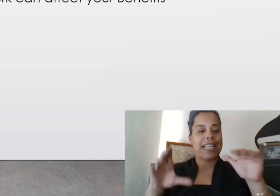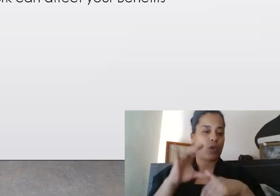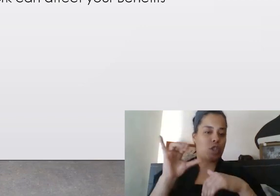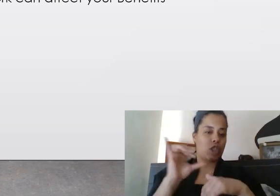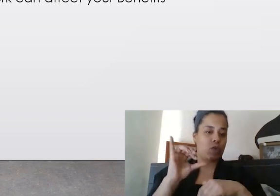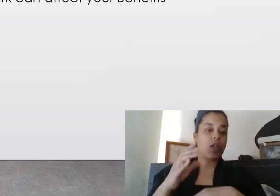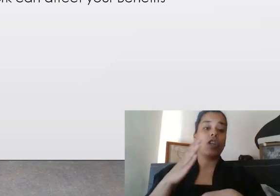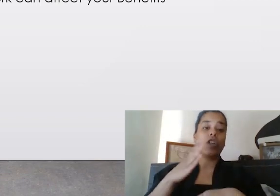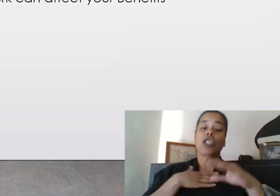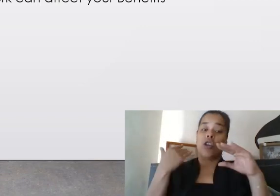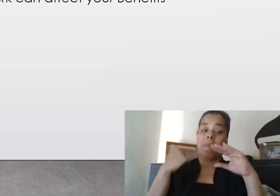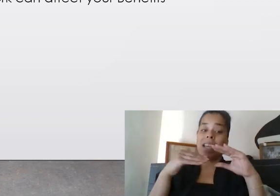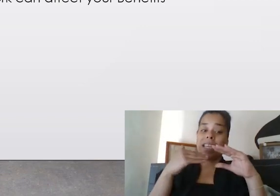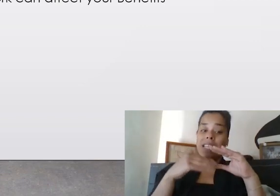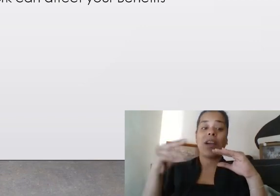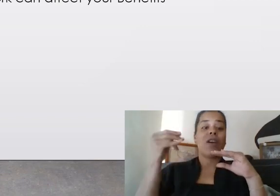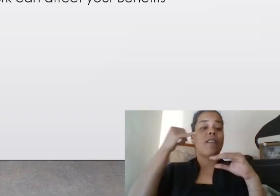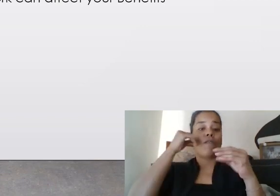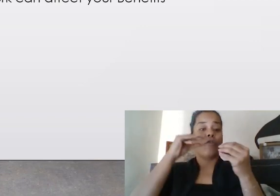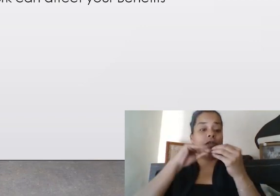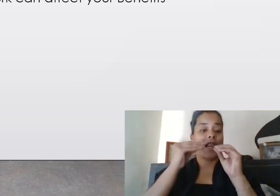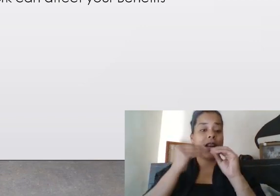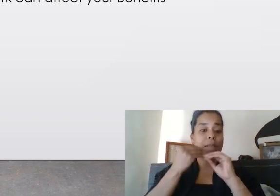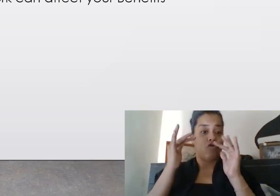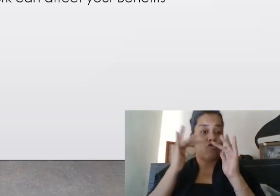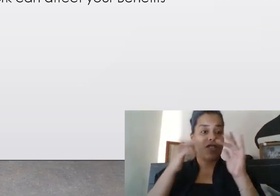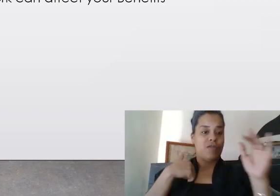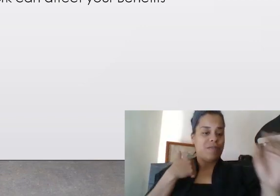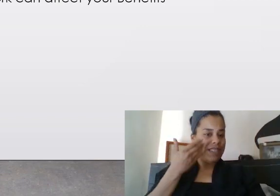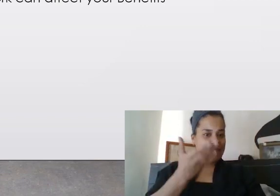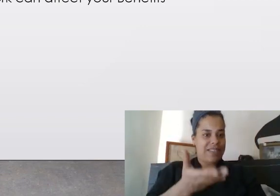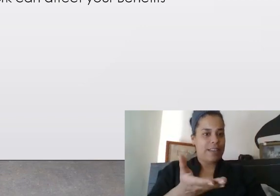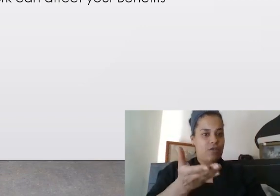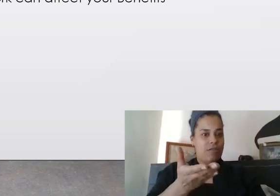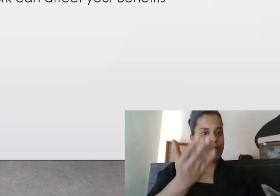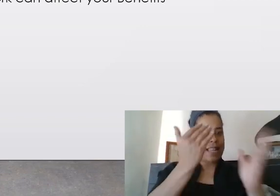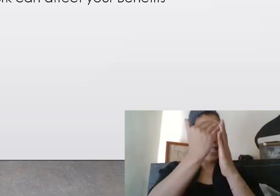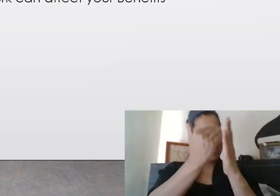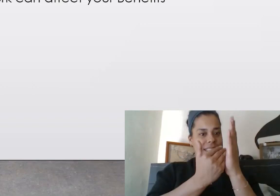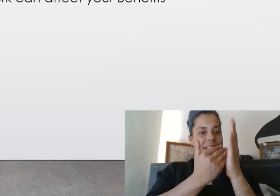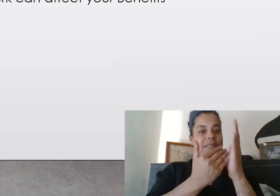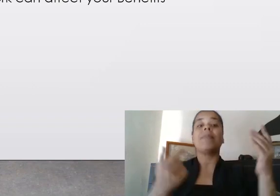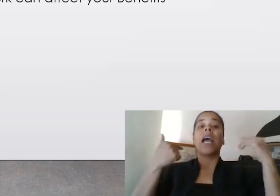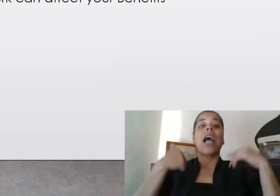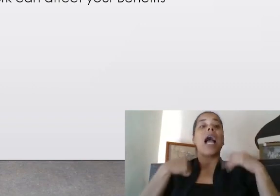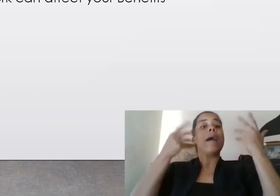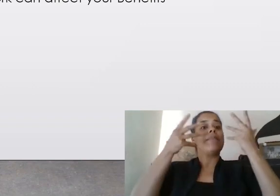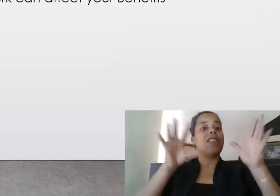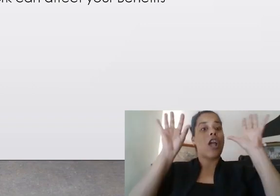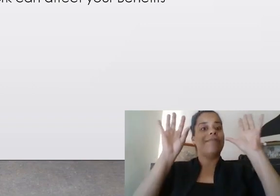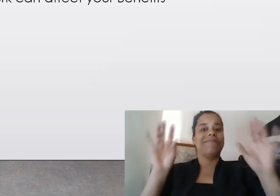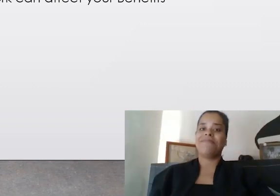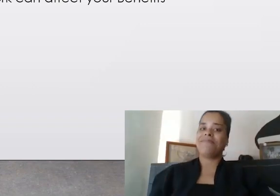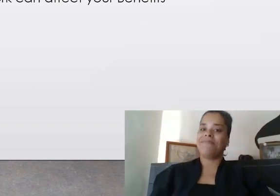and the telephone number to reach me is also listed. I'm done.